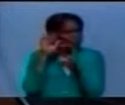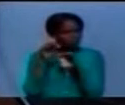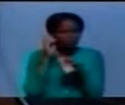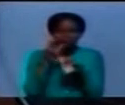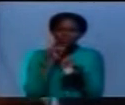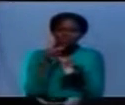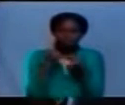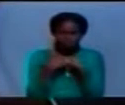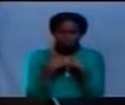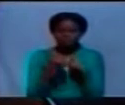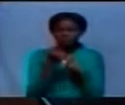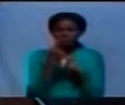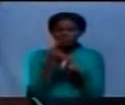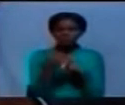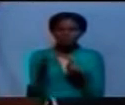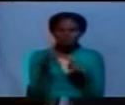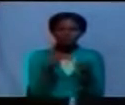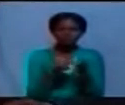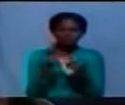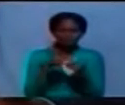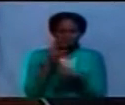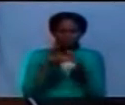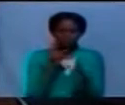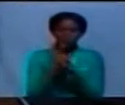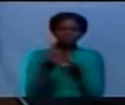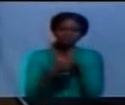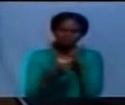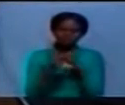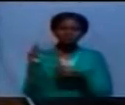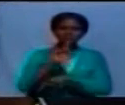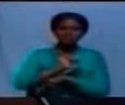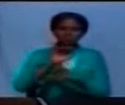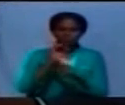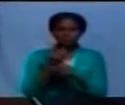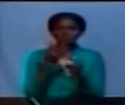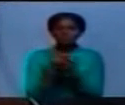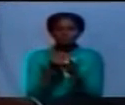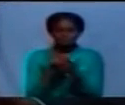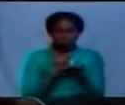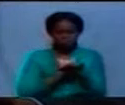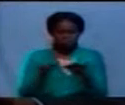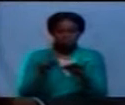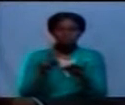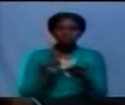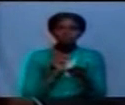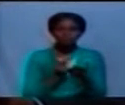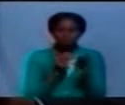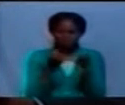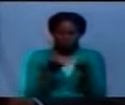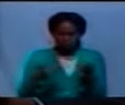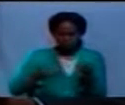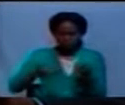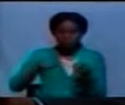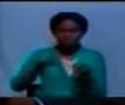going to be having one-off events celebrating the World Savings Day, probably celebrating the Financial Literacy Week. We want it to be a